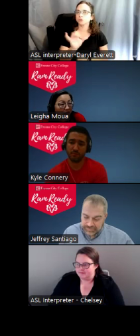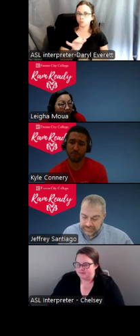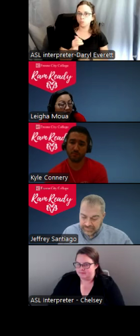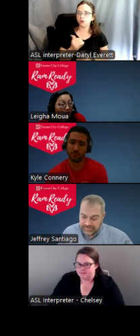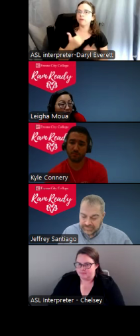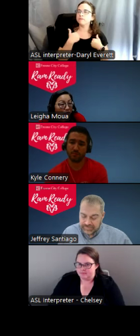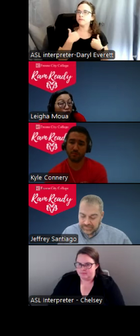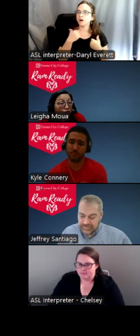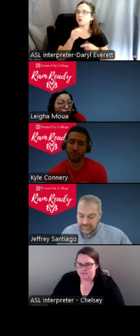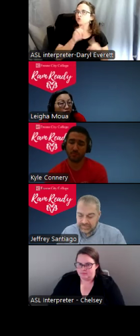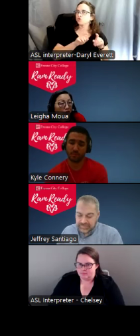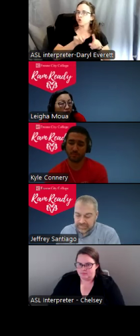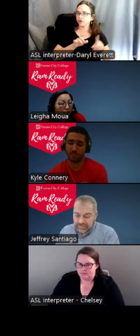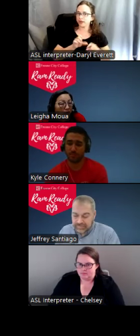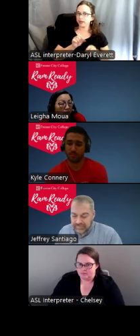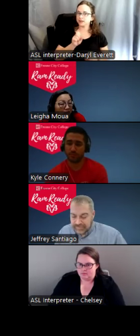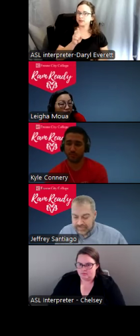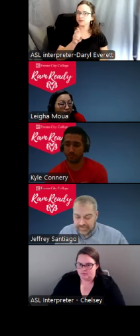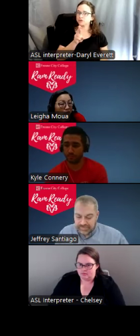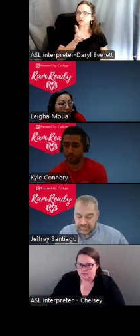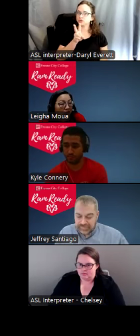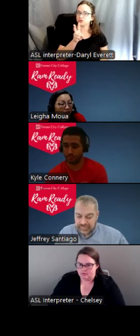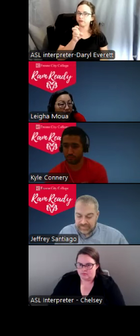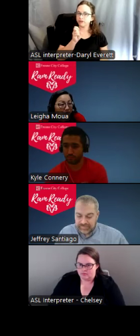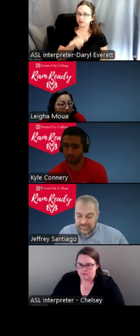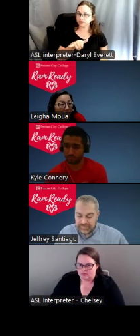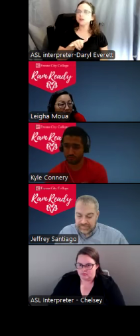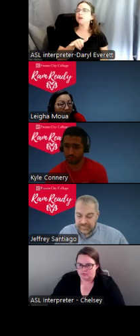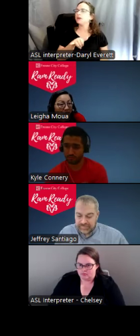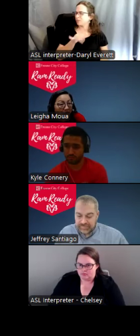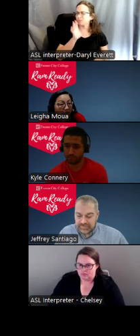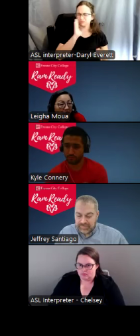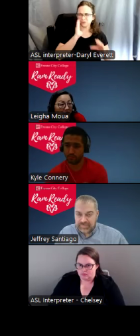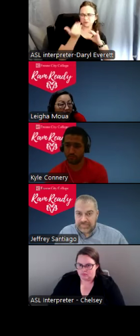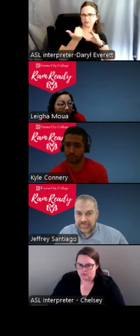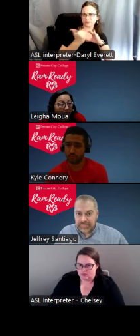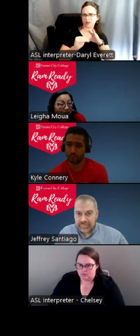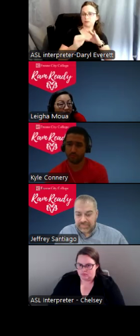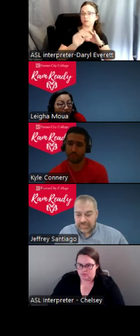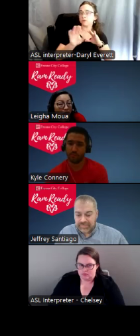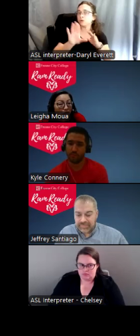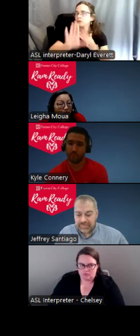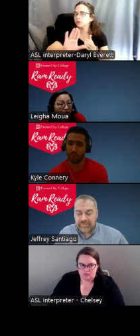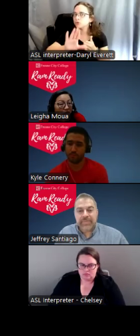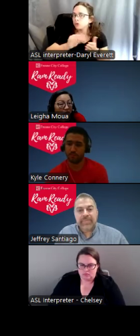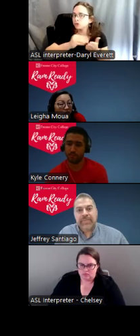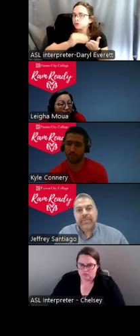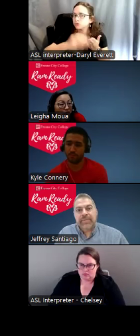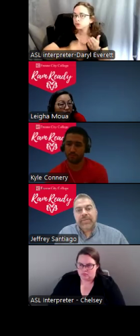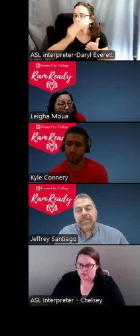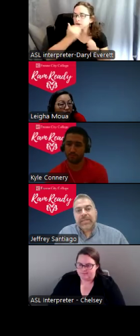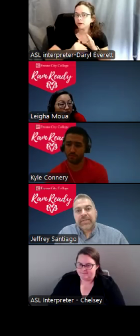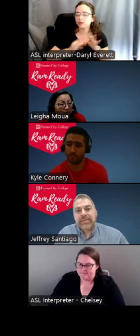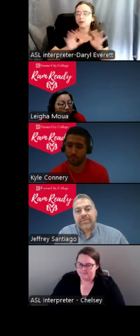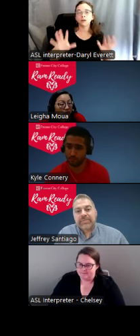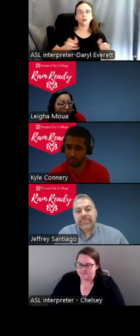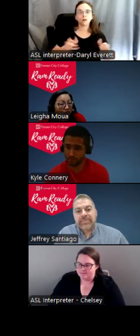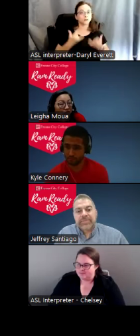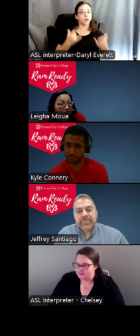the end through your student email that will be sent to you. Okay. And did you guys have any questions,